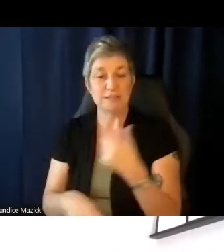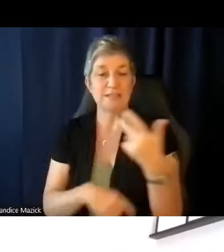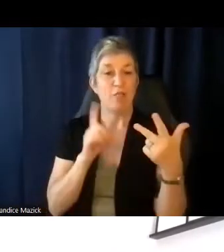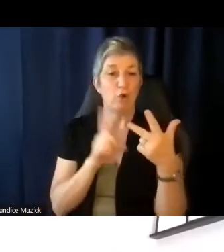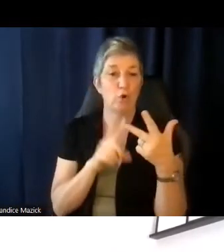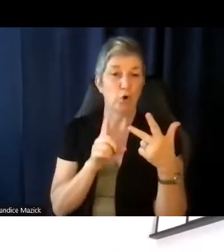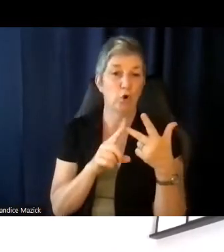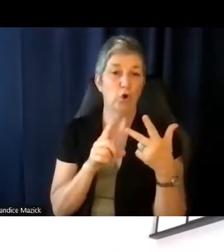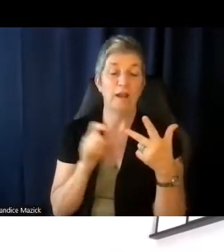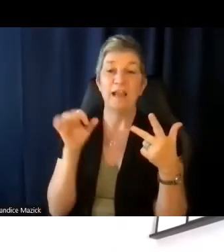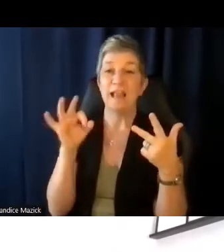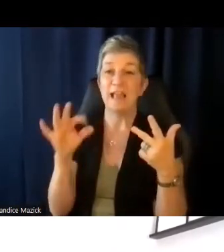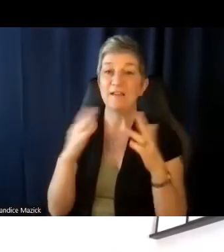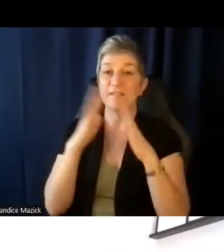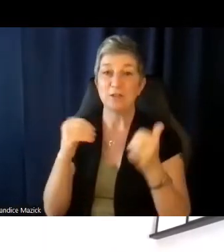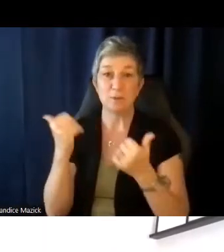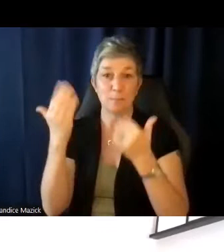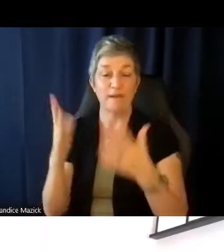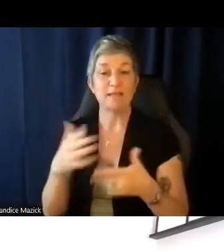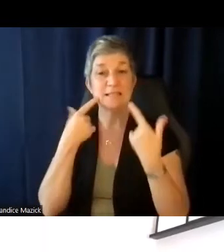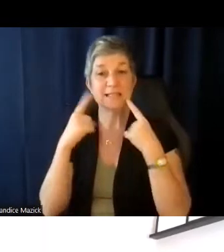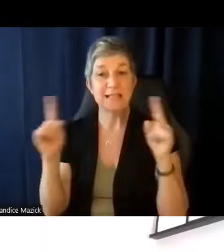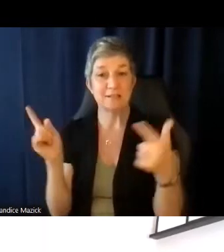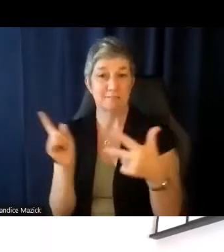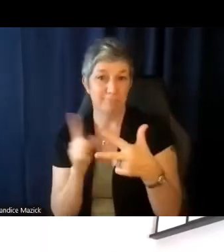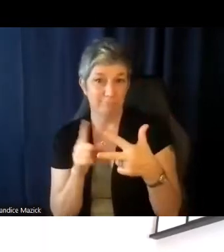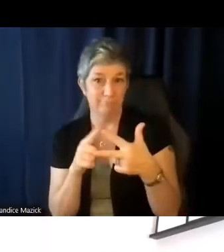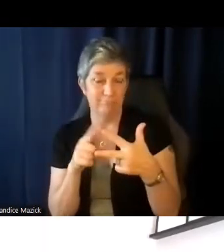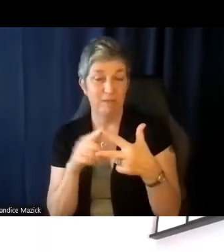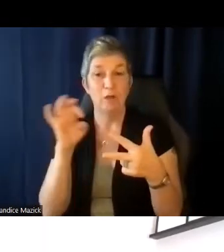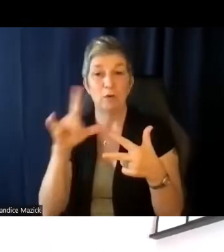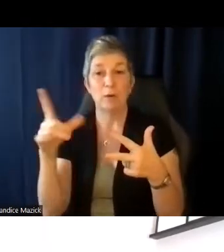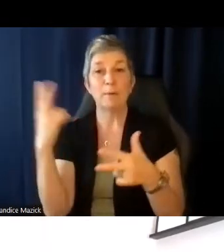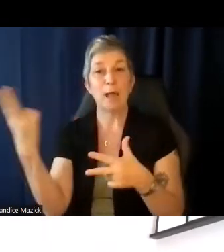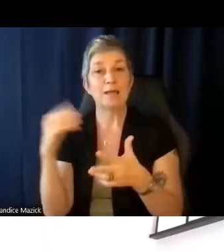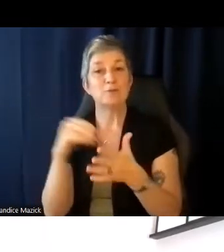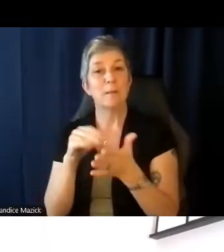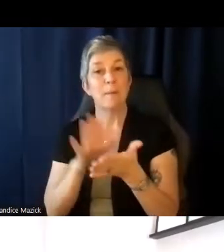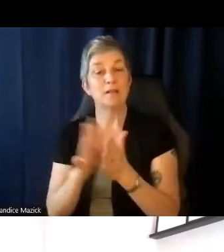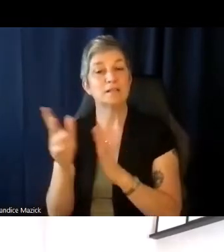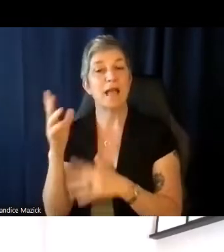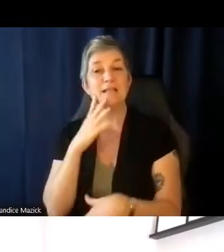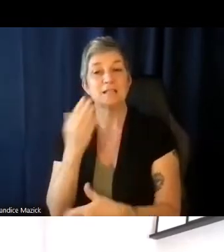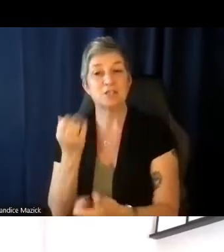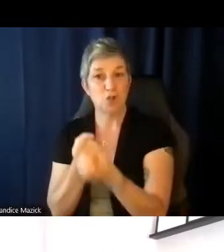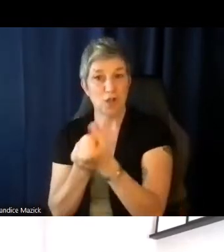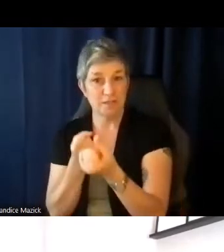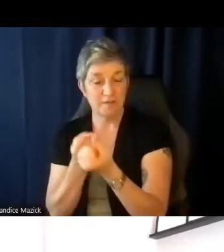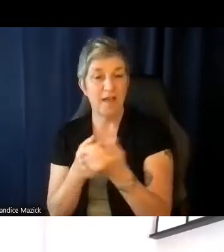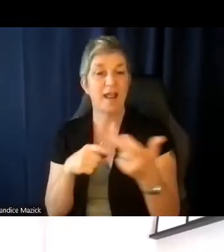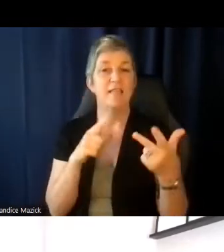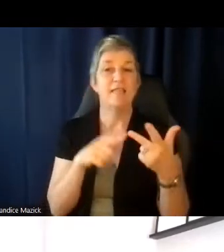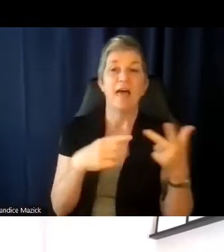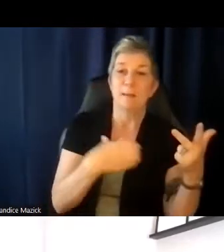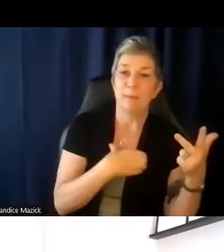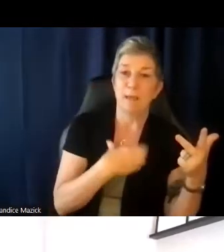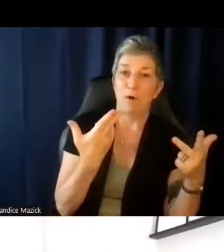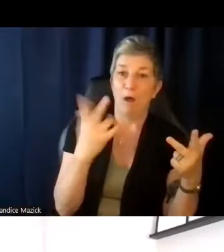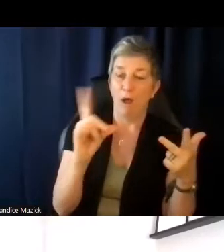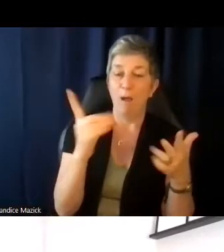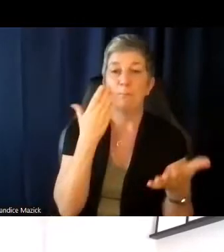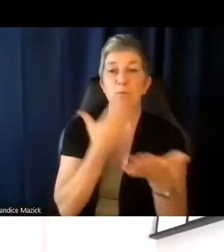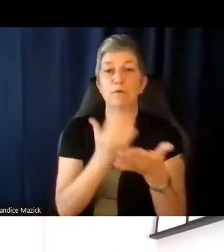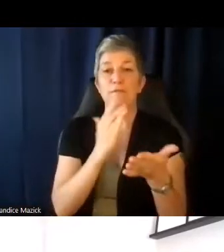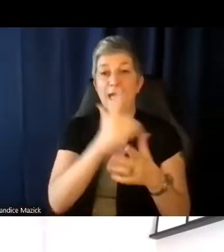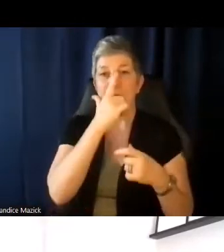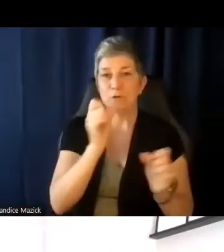third, if the housing provider successfully proves that its criminal history policy is justified, the plaintiff or HUD must prove that such interest could